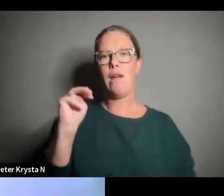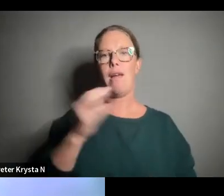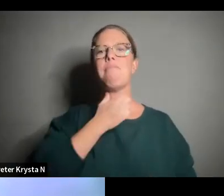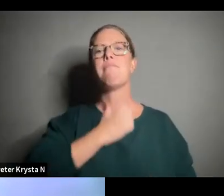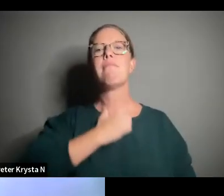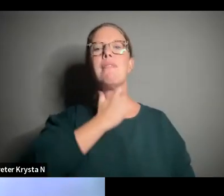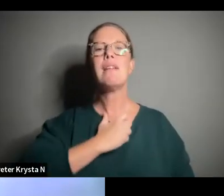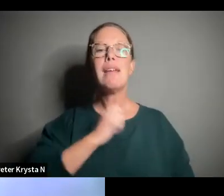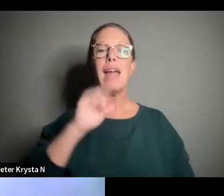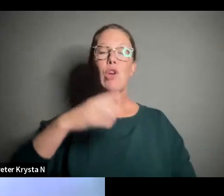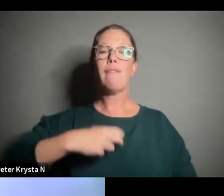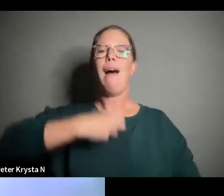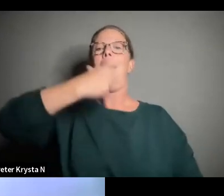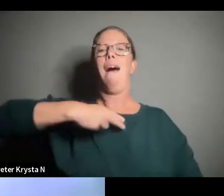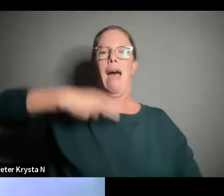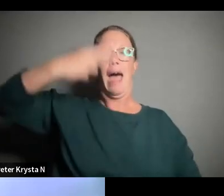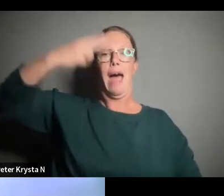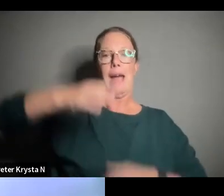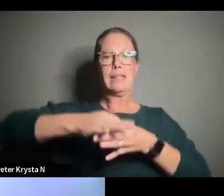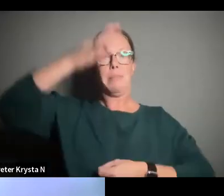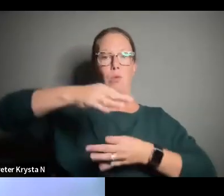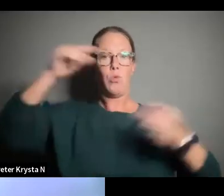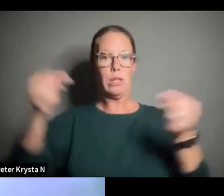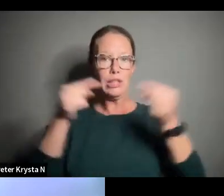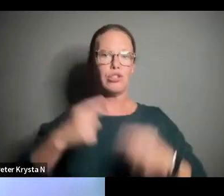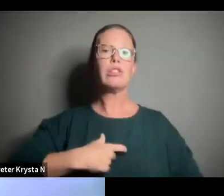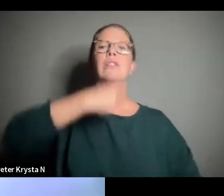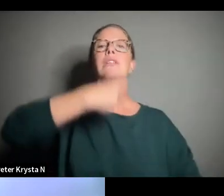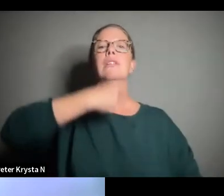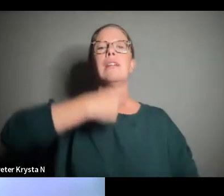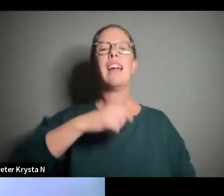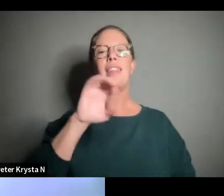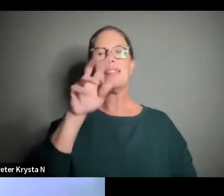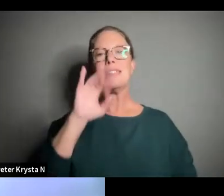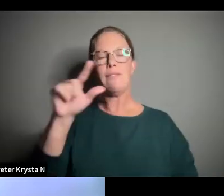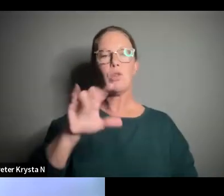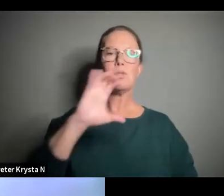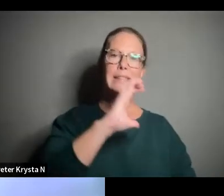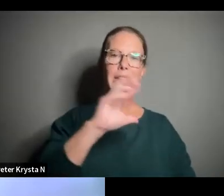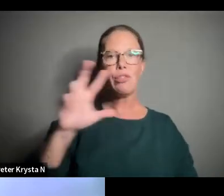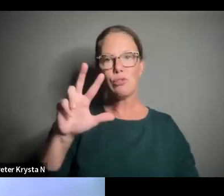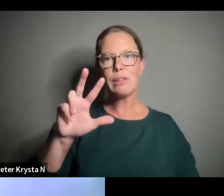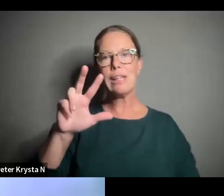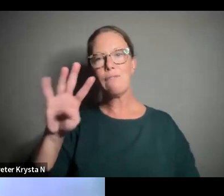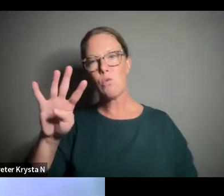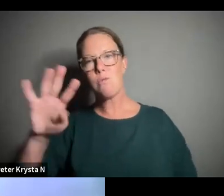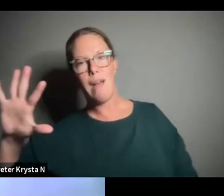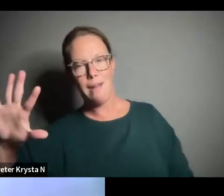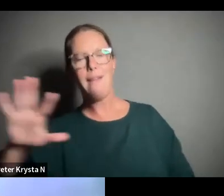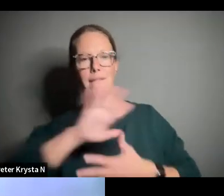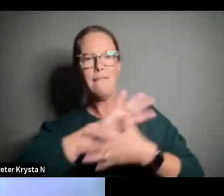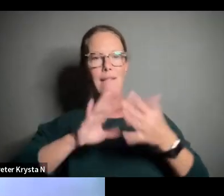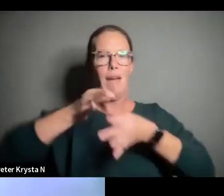high spinal cord injury, and this is kind of the basics of it, is our cervical spinal cord C3, 3, 4, and 5,